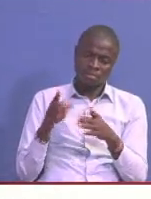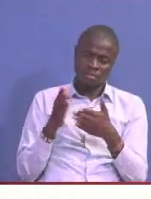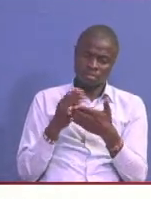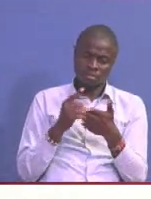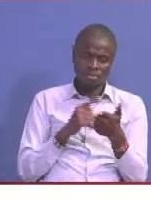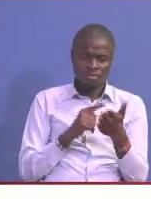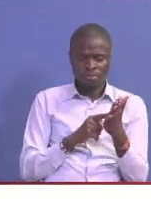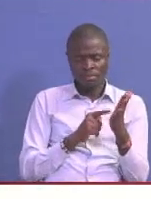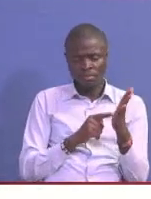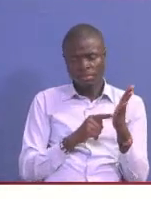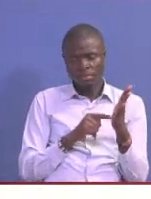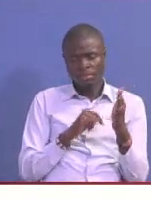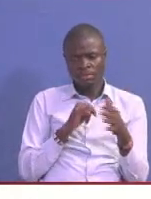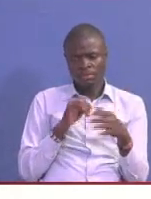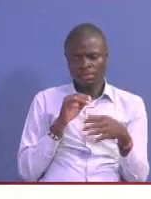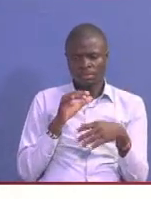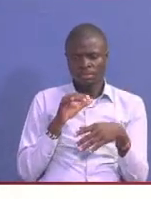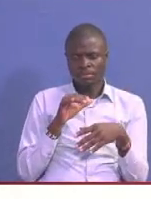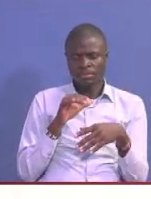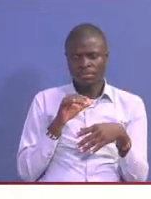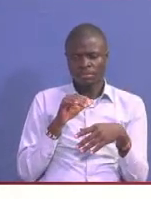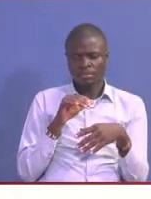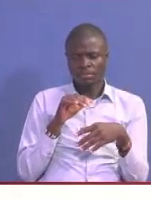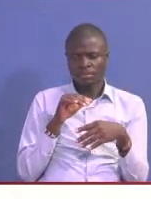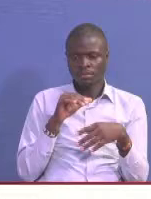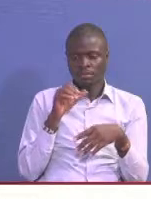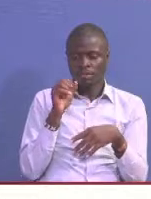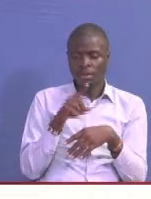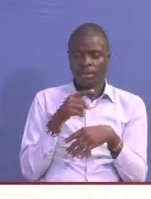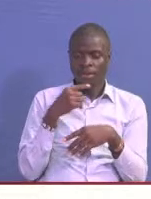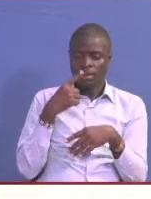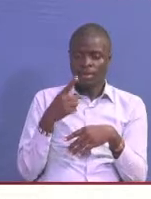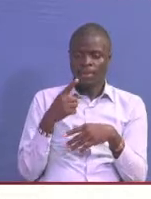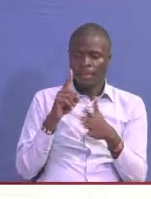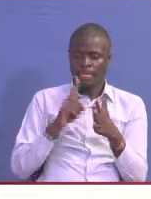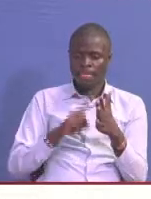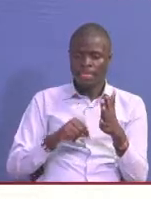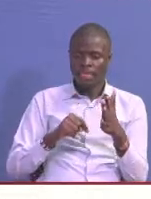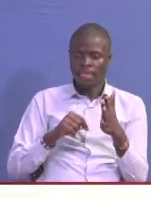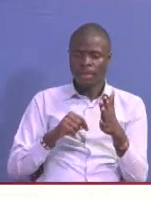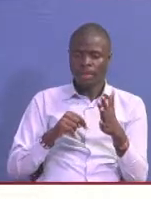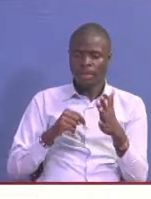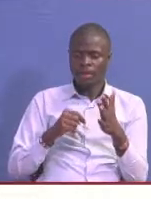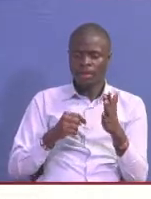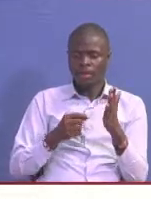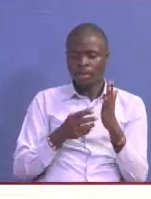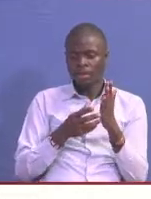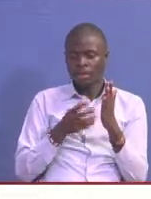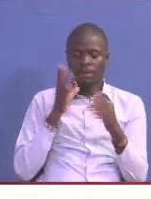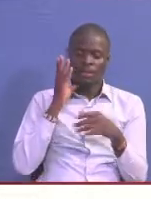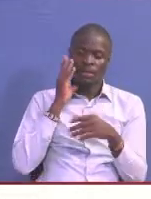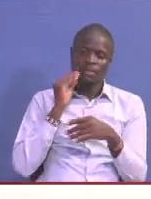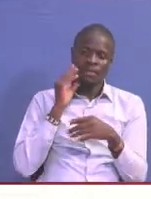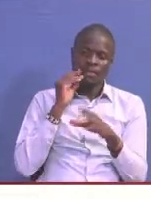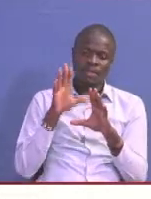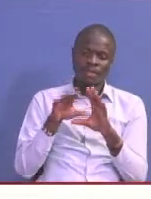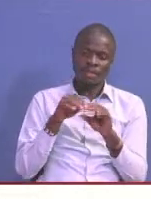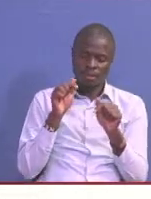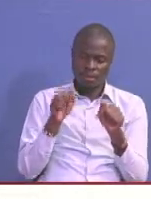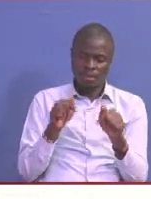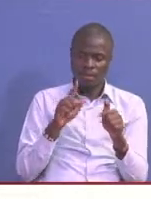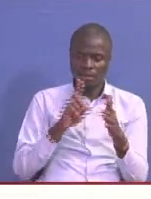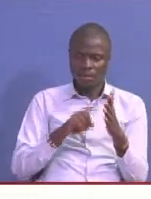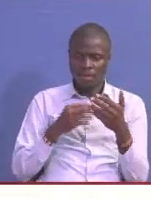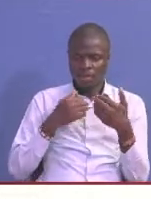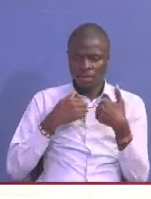point, I must confess that what I was experiencing out there and what I've